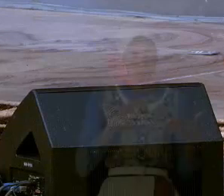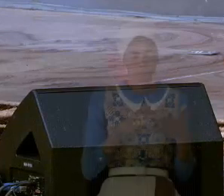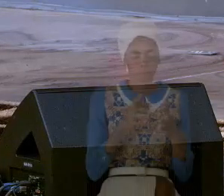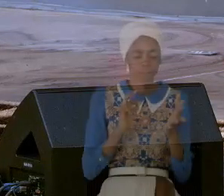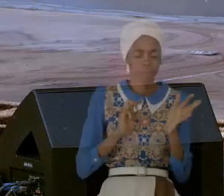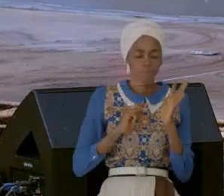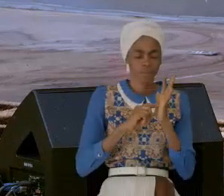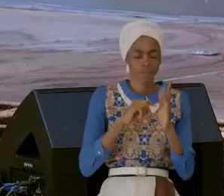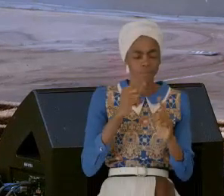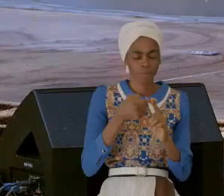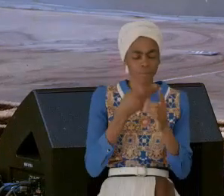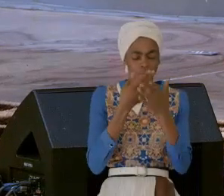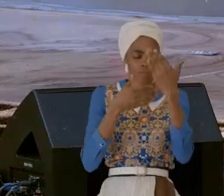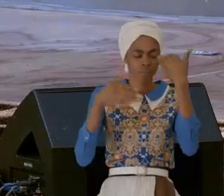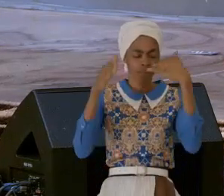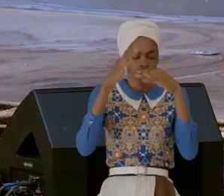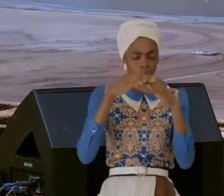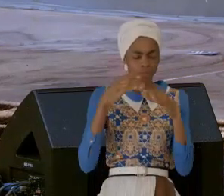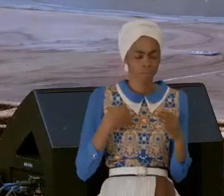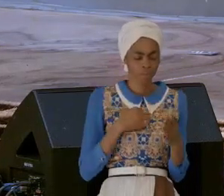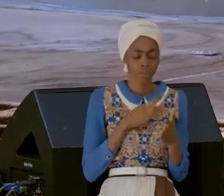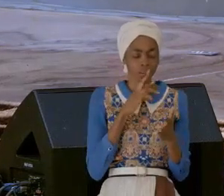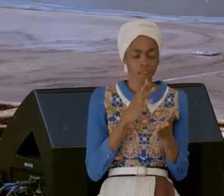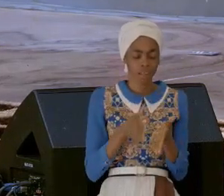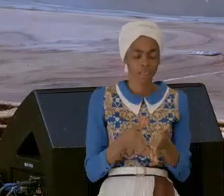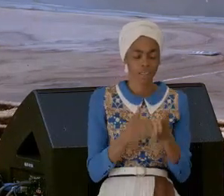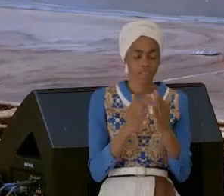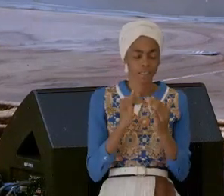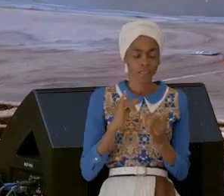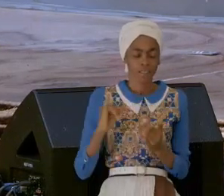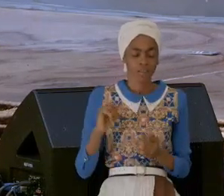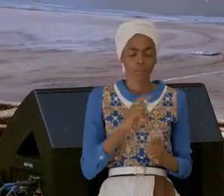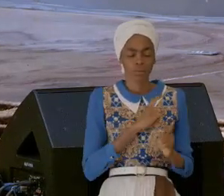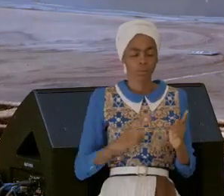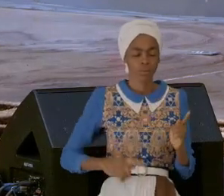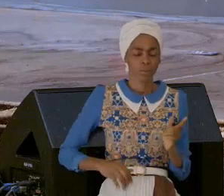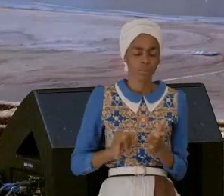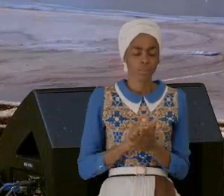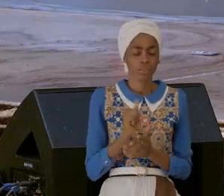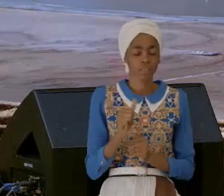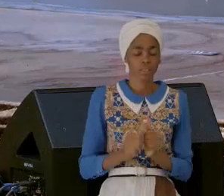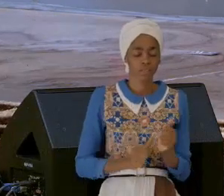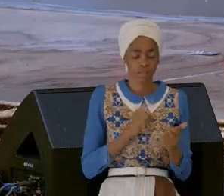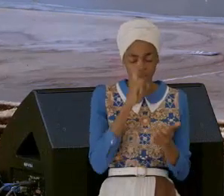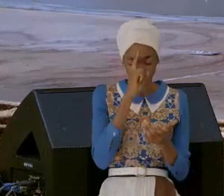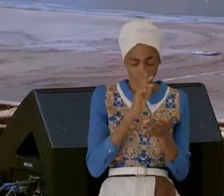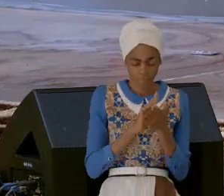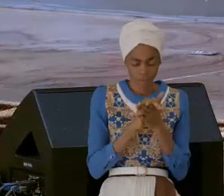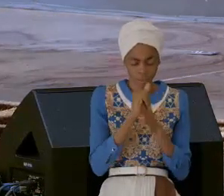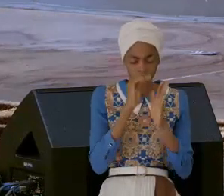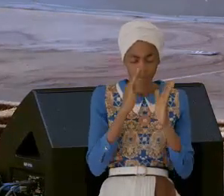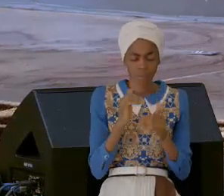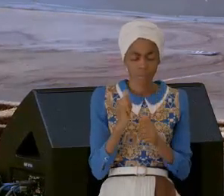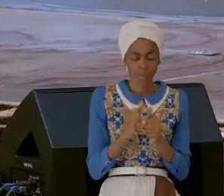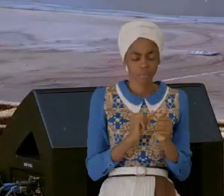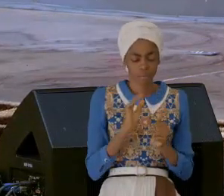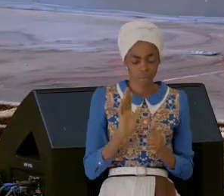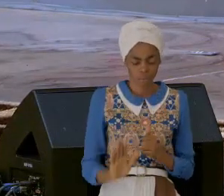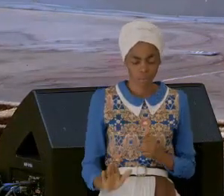heaven. We're asking, O Lord, that every believer, every child of